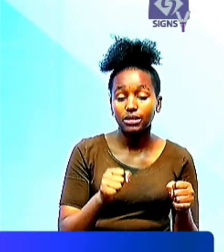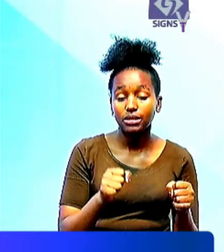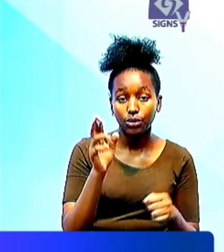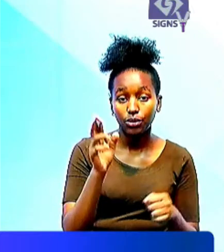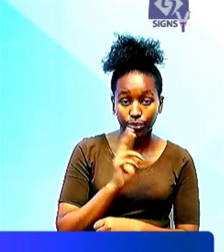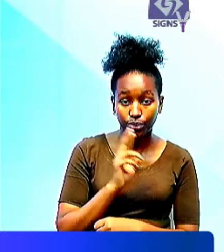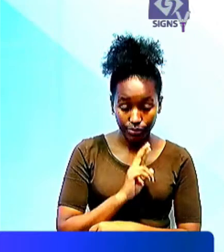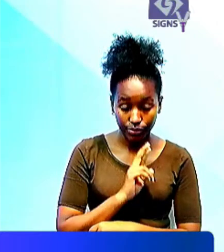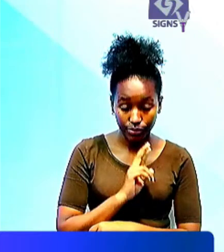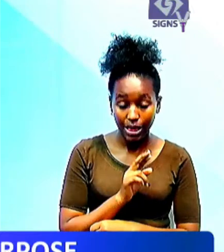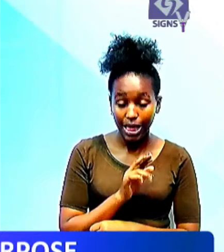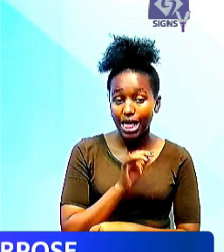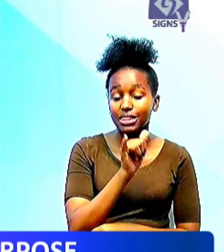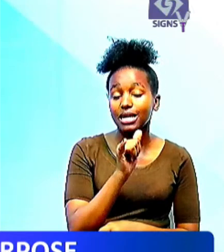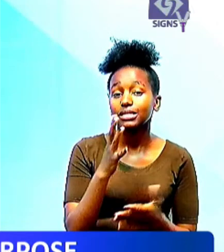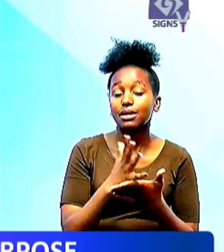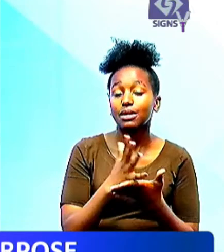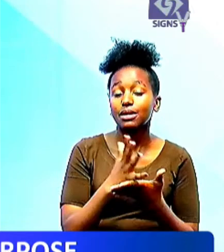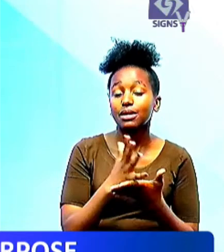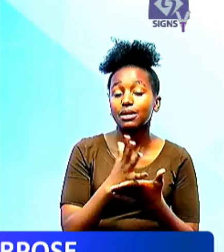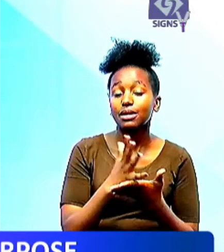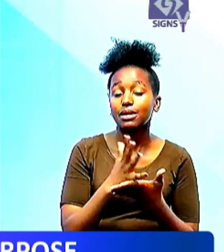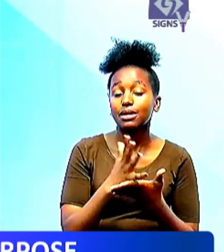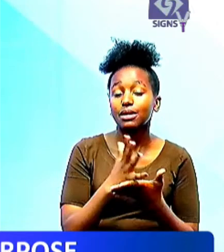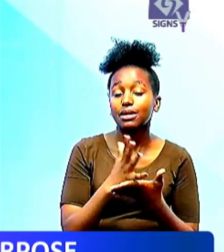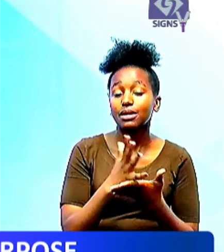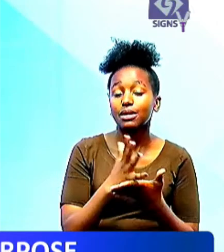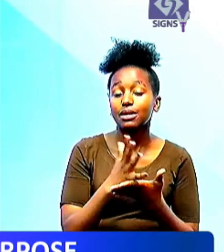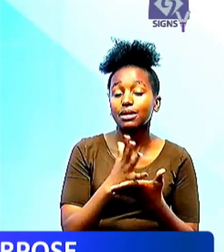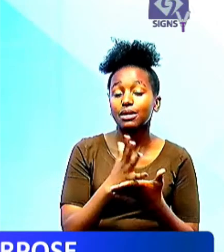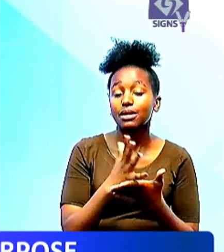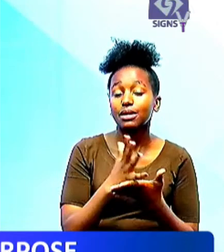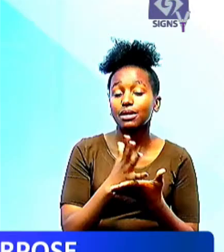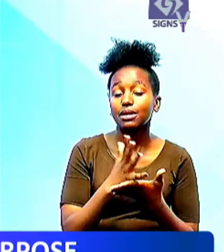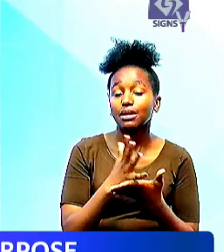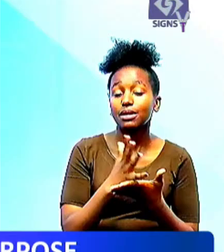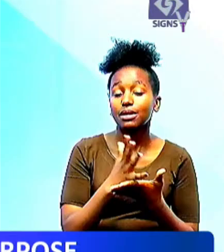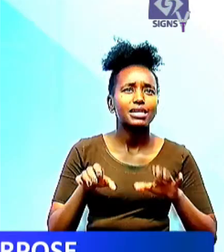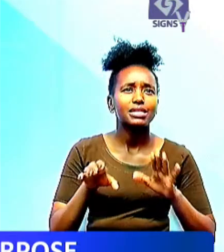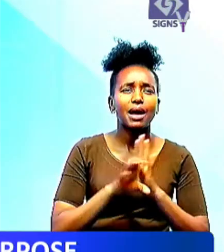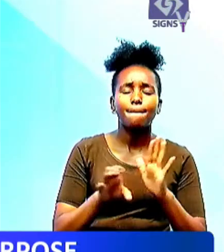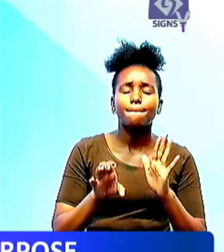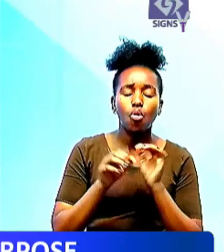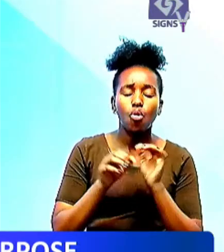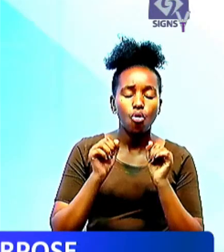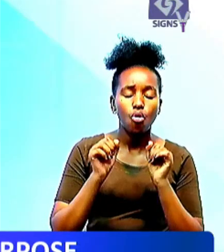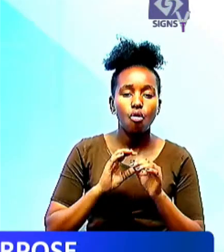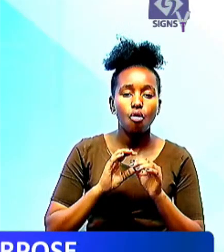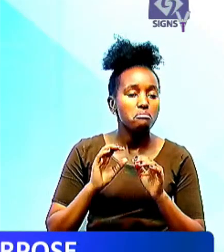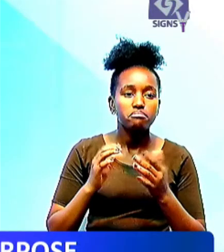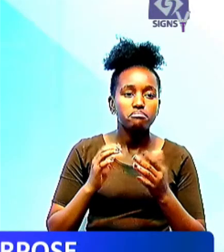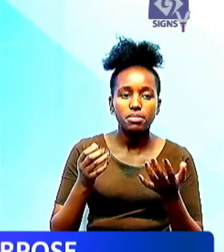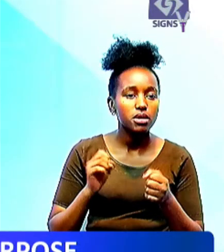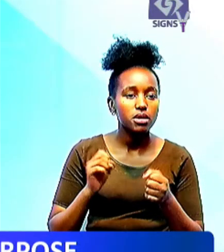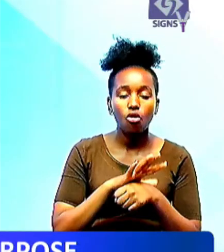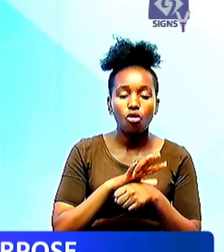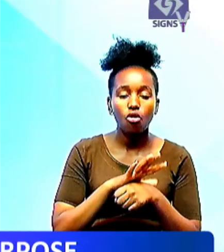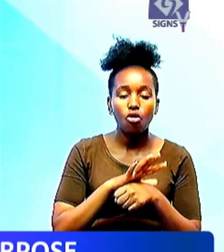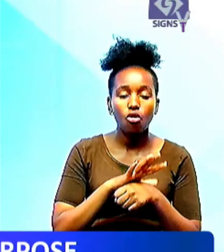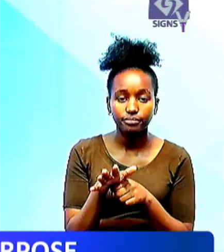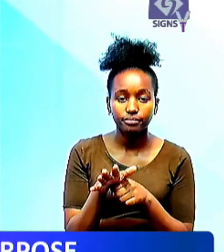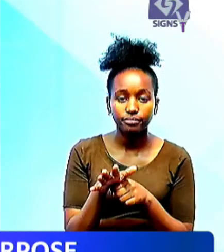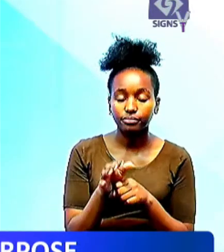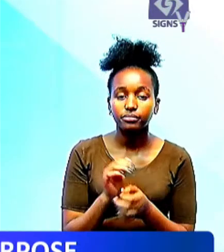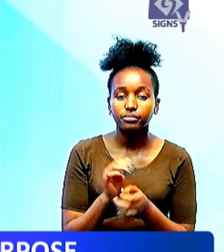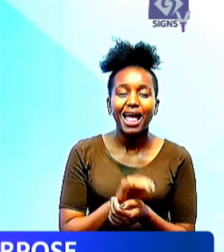Systematic risk is something that comes and affects everybody, like COVID. COVID came, despite how it don't spare anybody. It